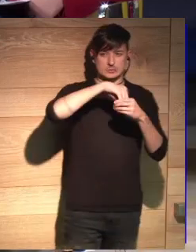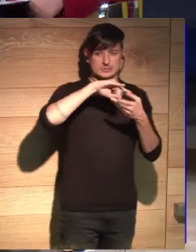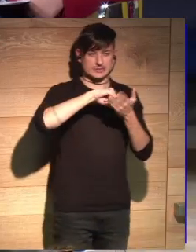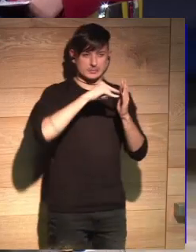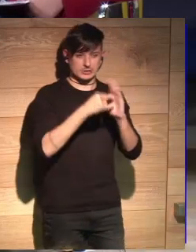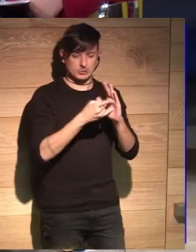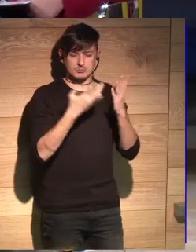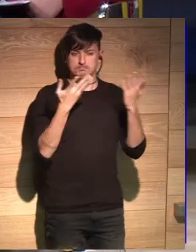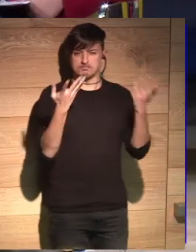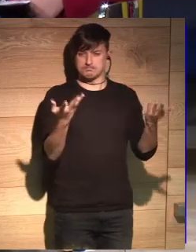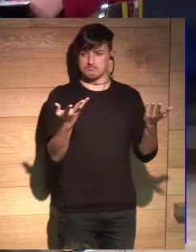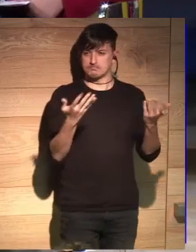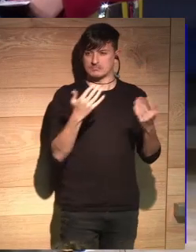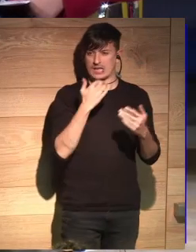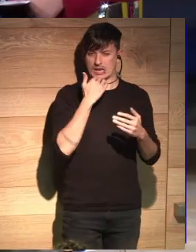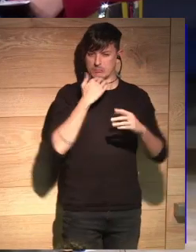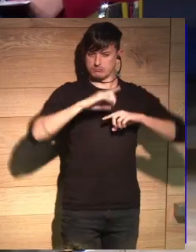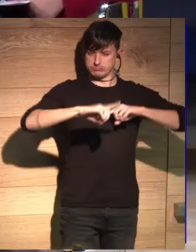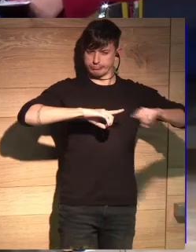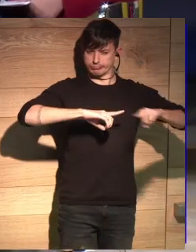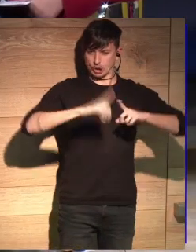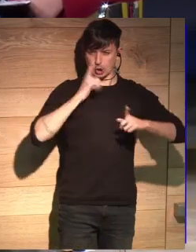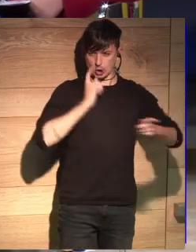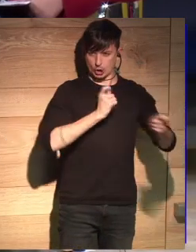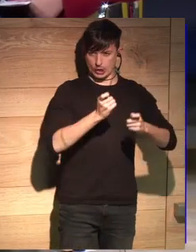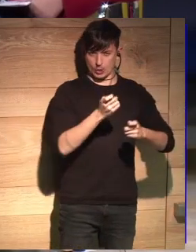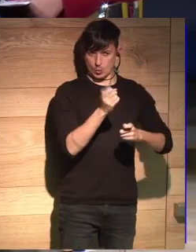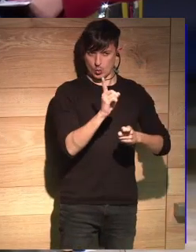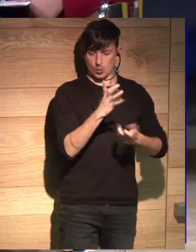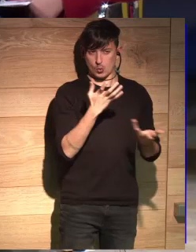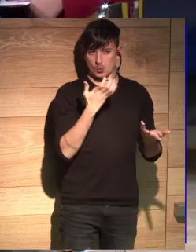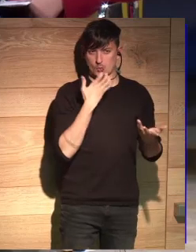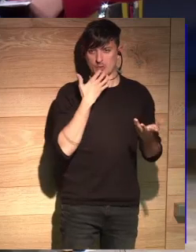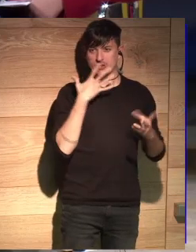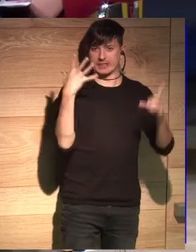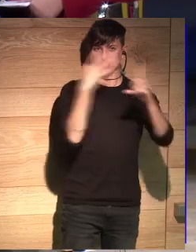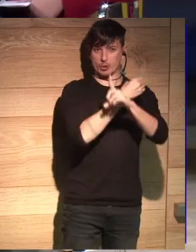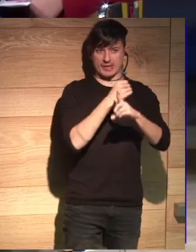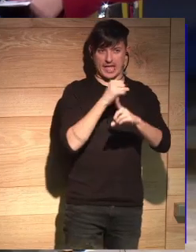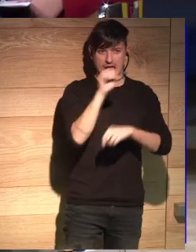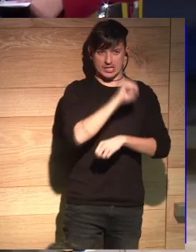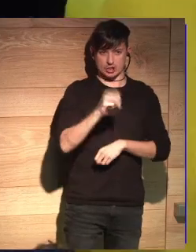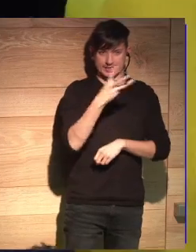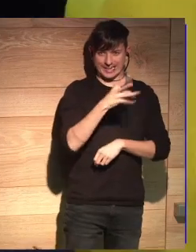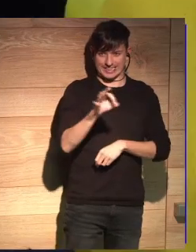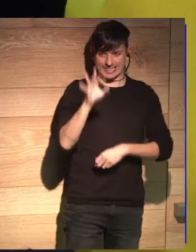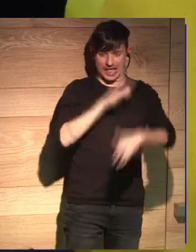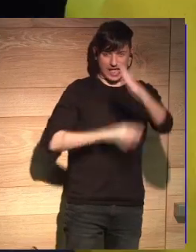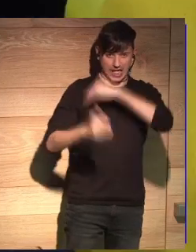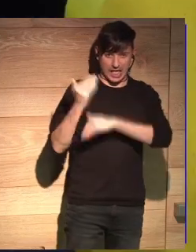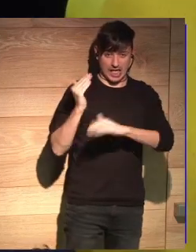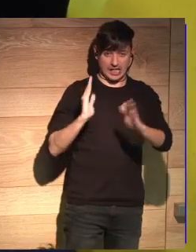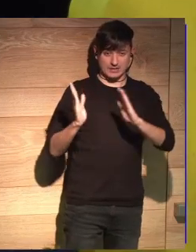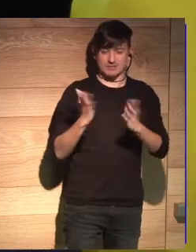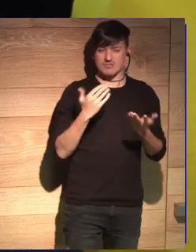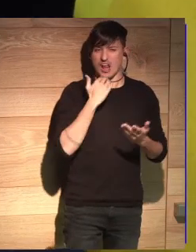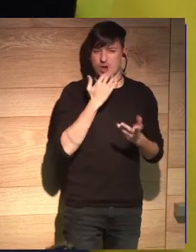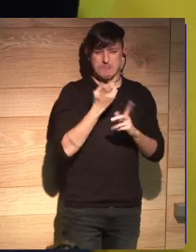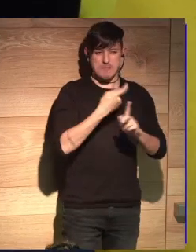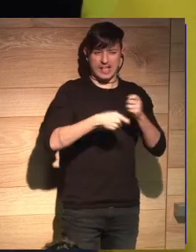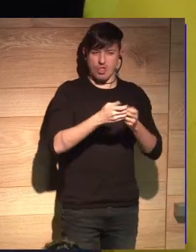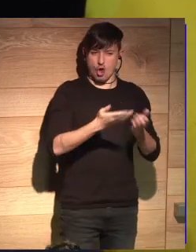Hanari and other people who has this approach, not just something managed, like Anders was saying, like the dystopias from the 30s,